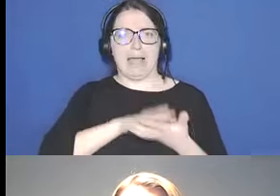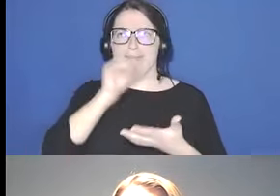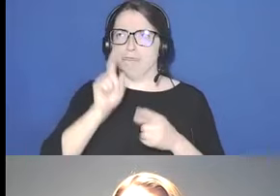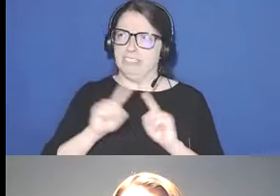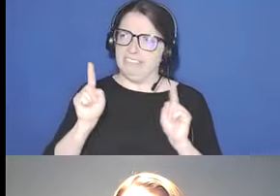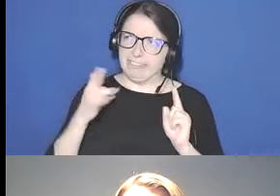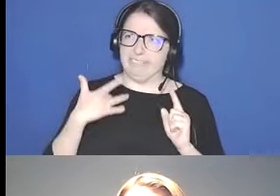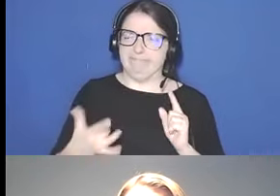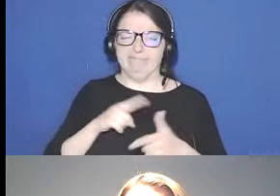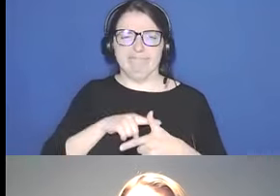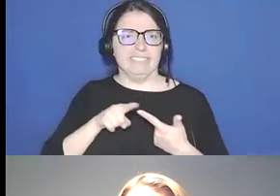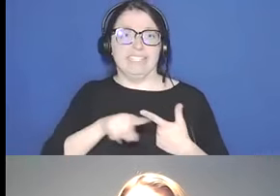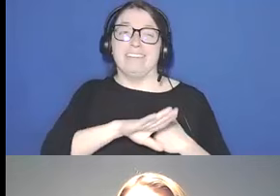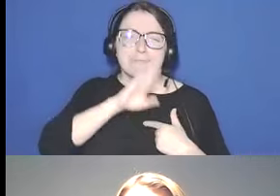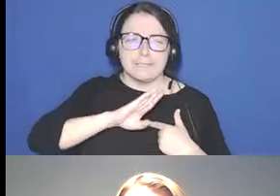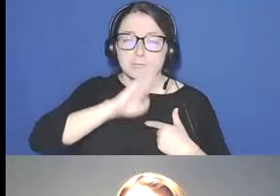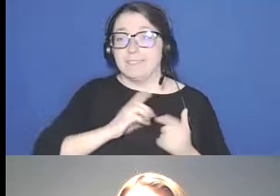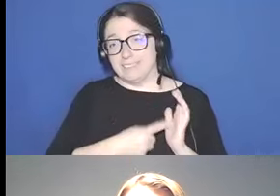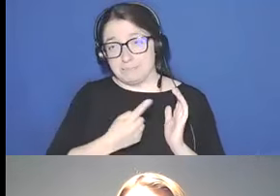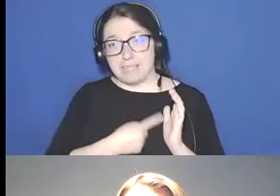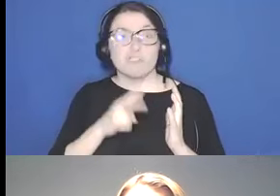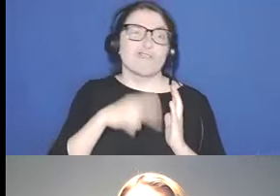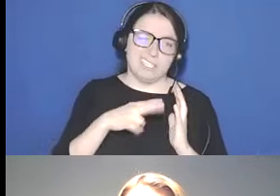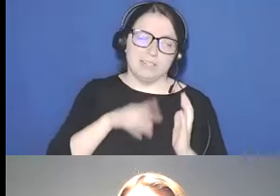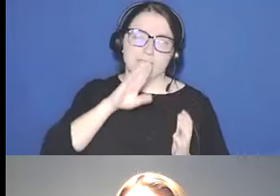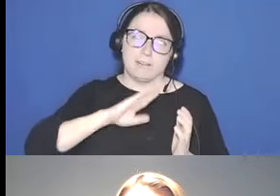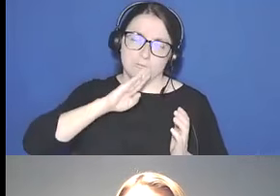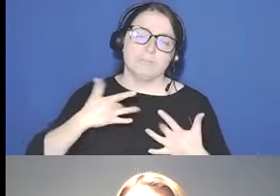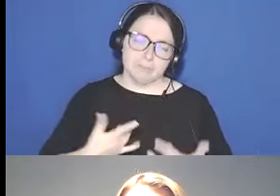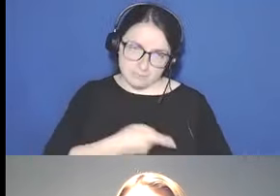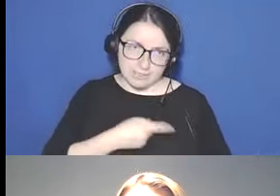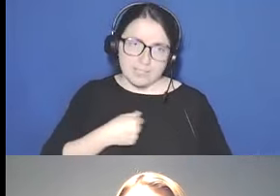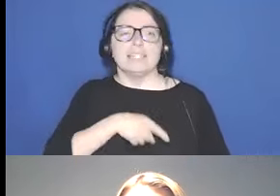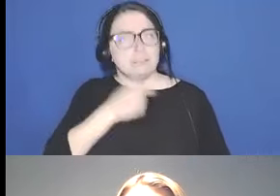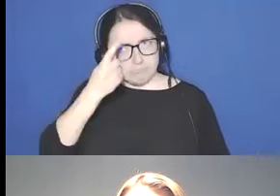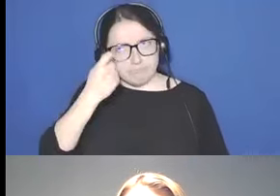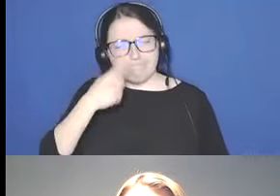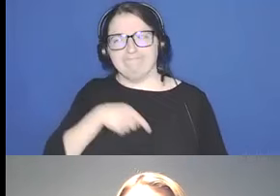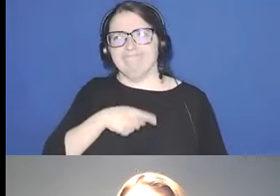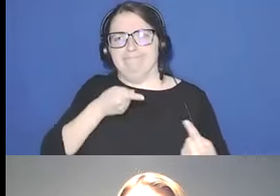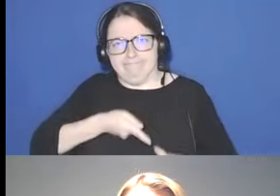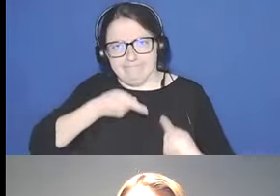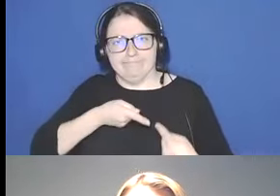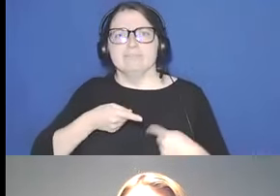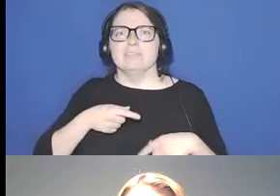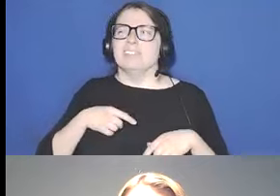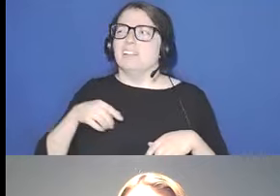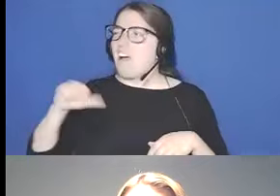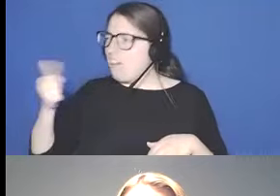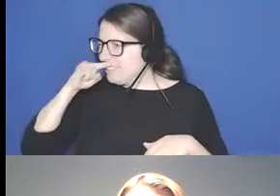differently. He does get frustrated with reading right now. So he's understanding that he's having a harder time than other